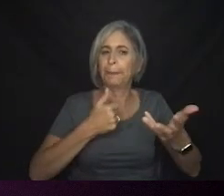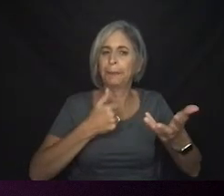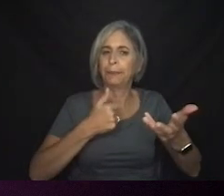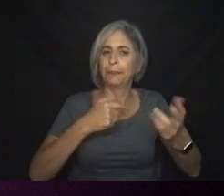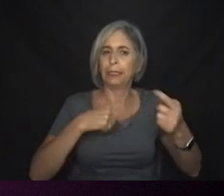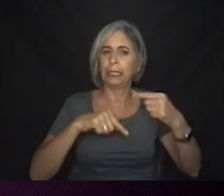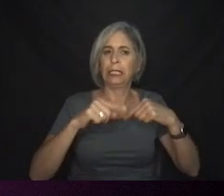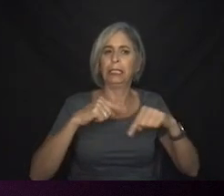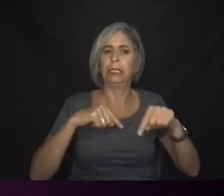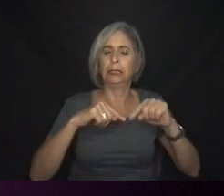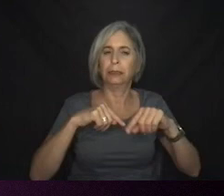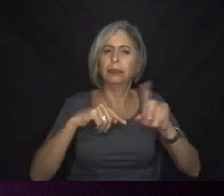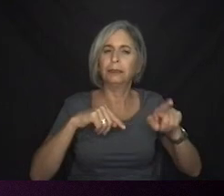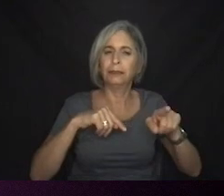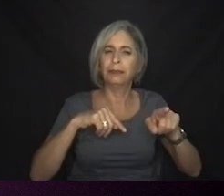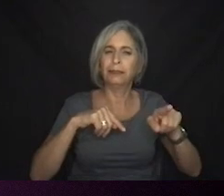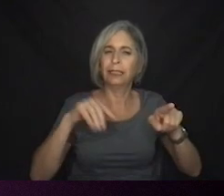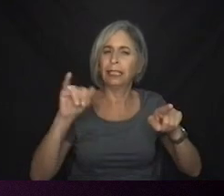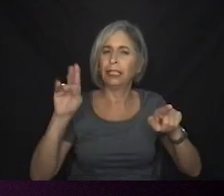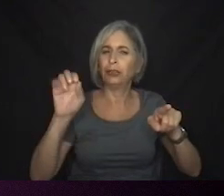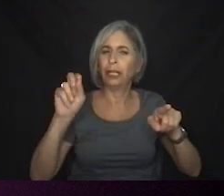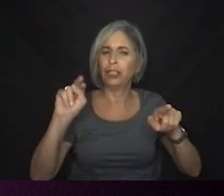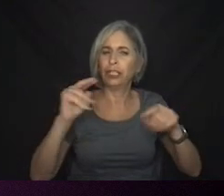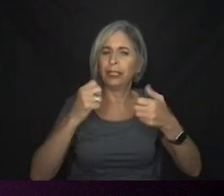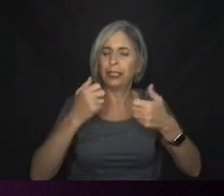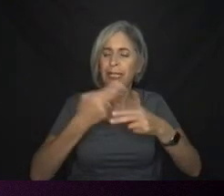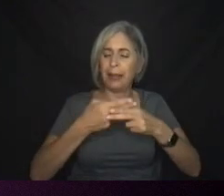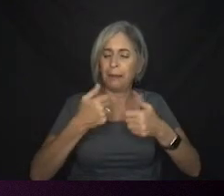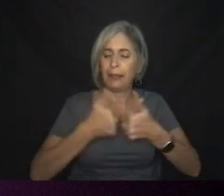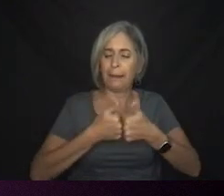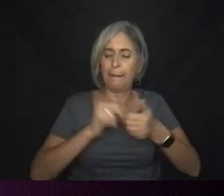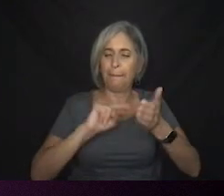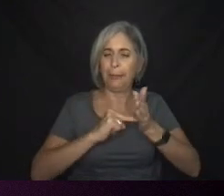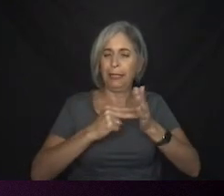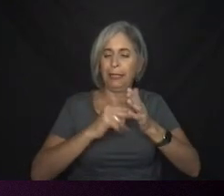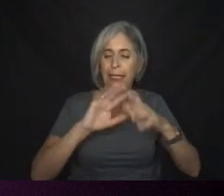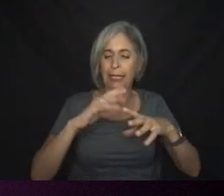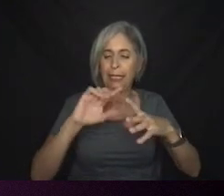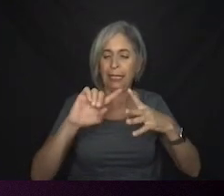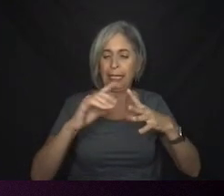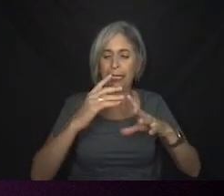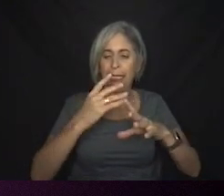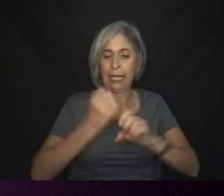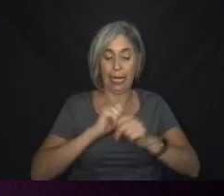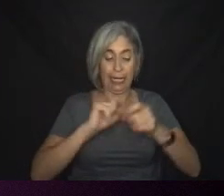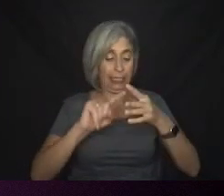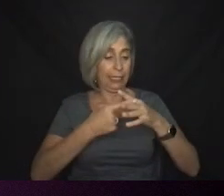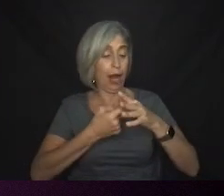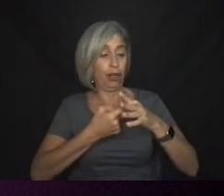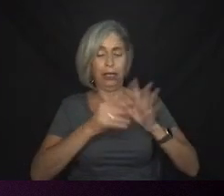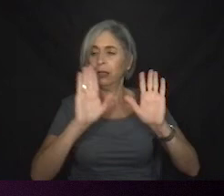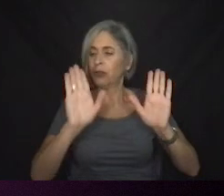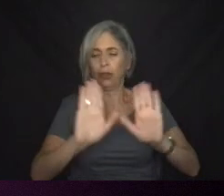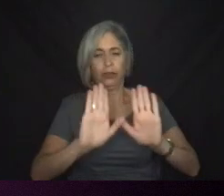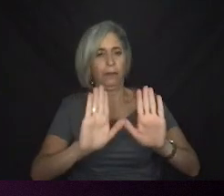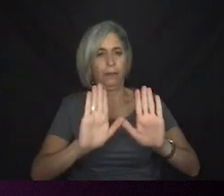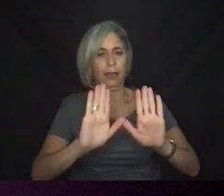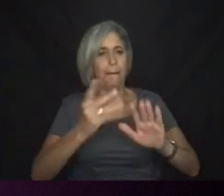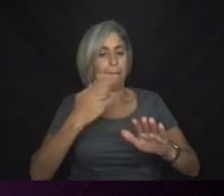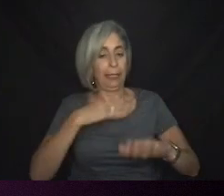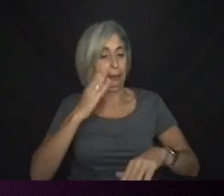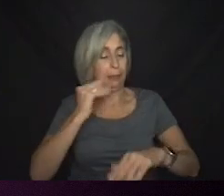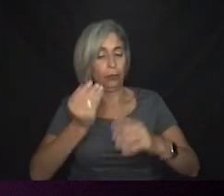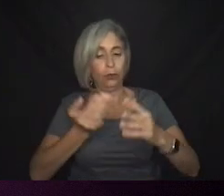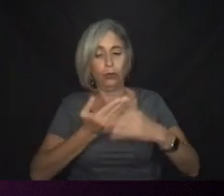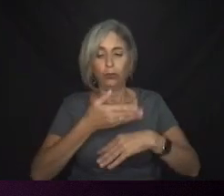OK, let's do that again. Iteration is the name of the game. So getting started is awesome, but I've seen over my career,